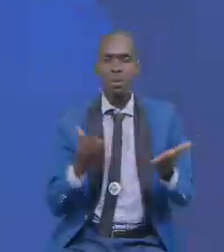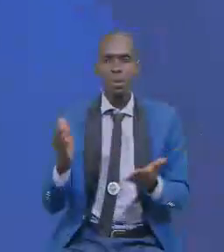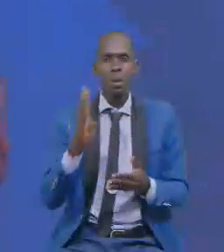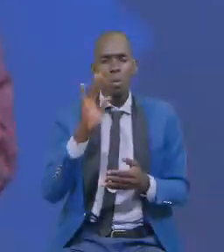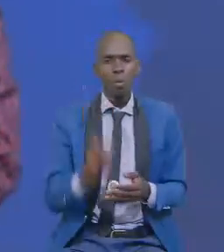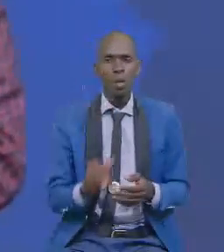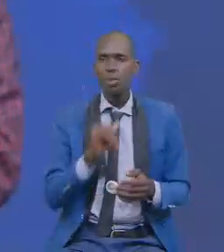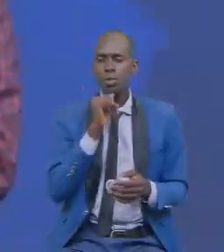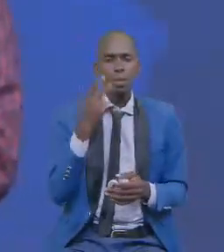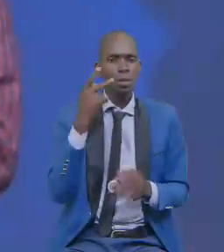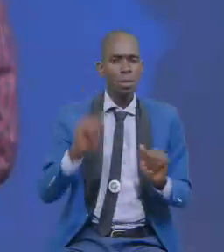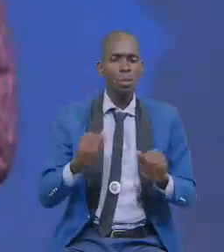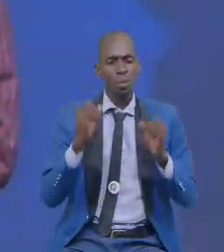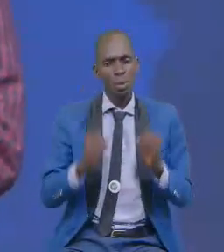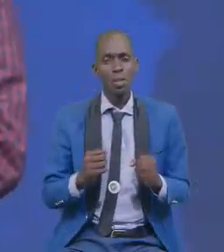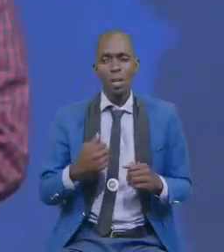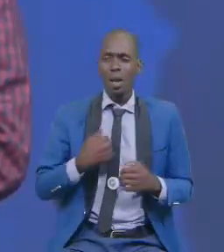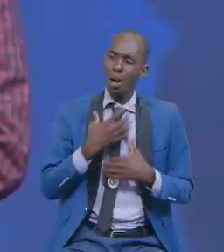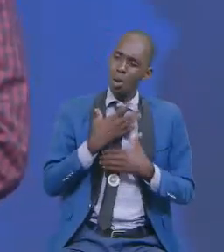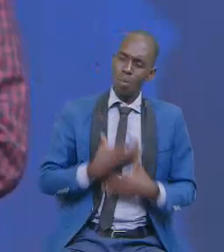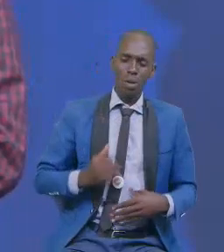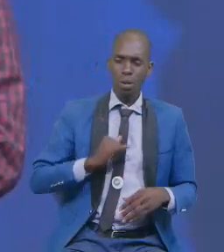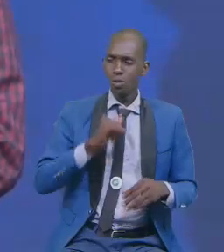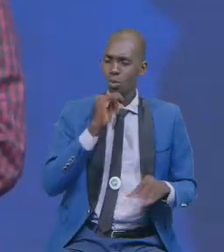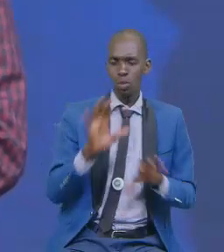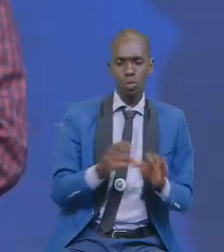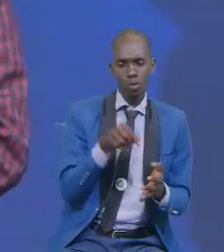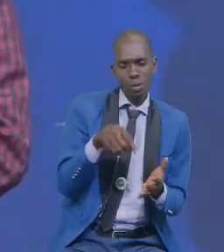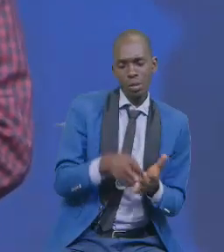into, I wish I wasn't doing this.